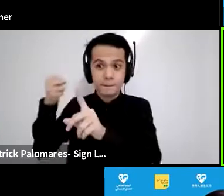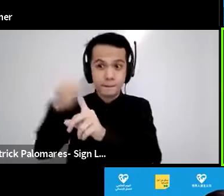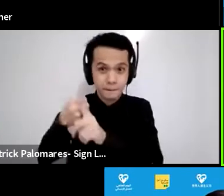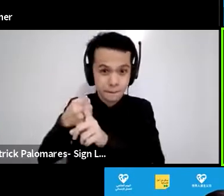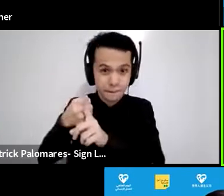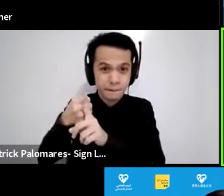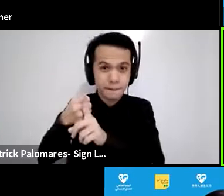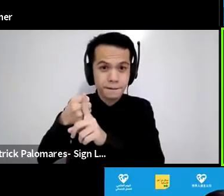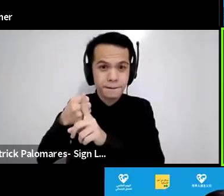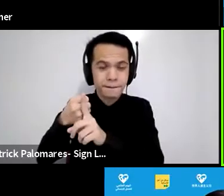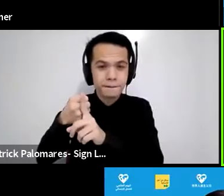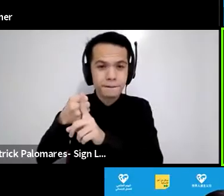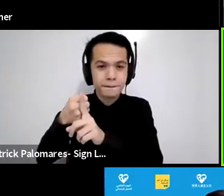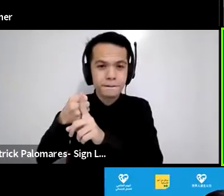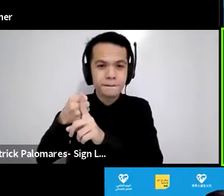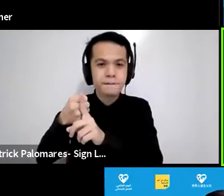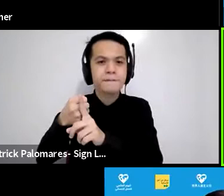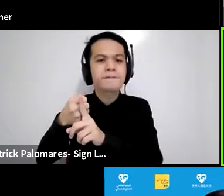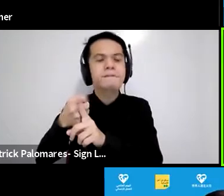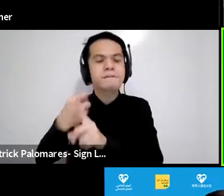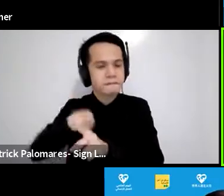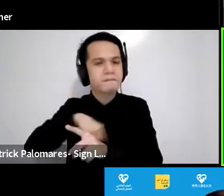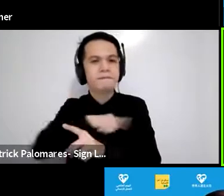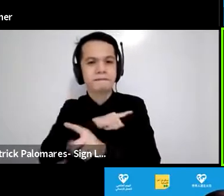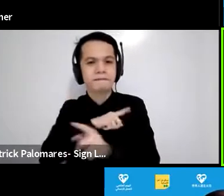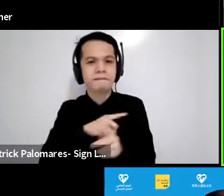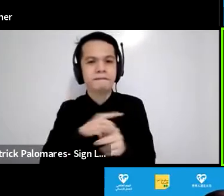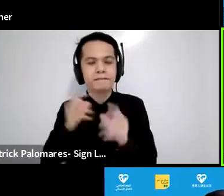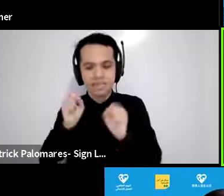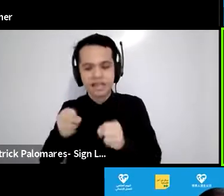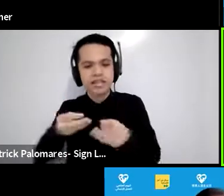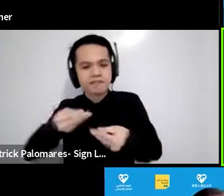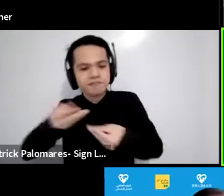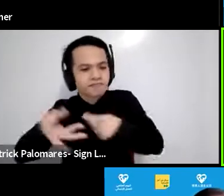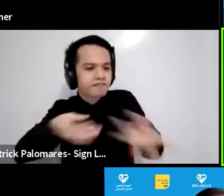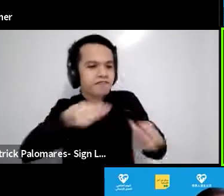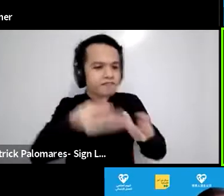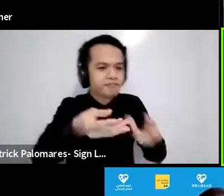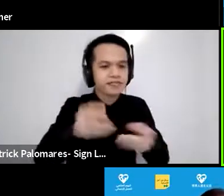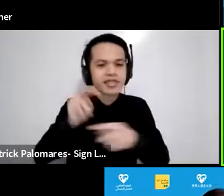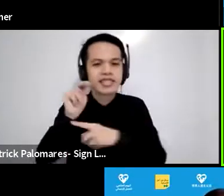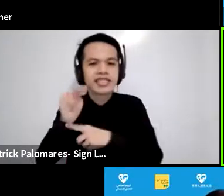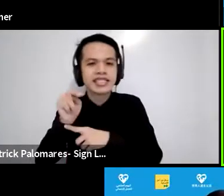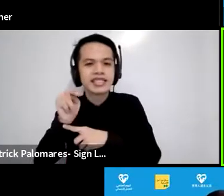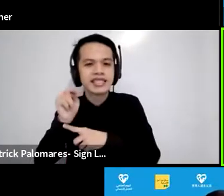the targeted area, so we can provide the needed